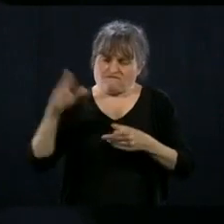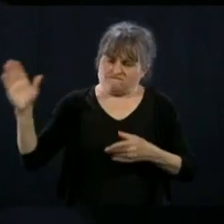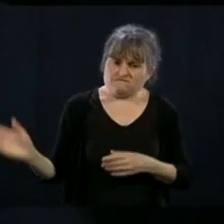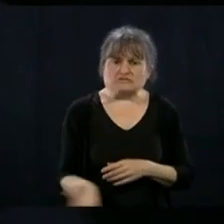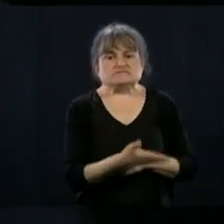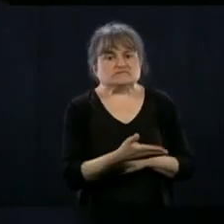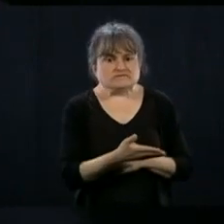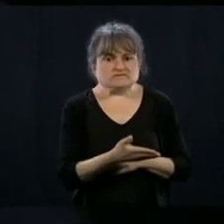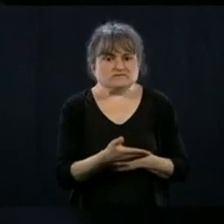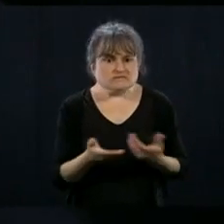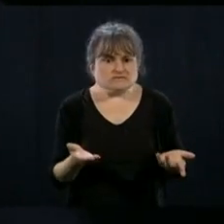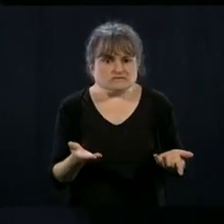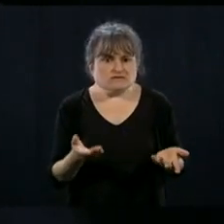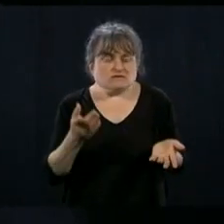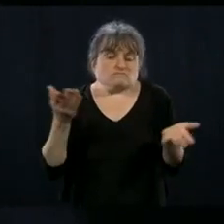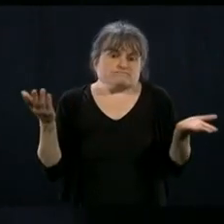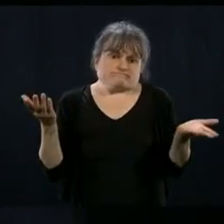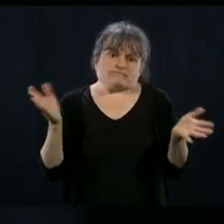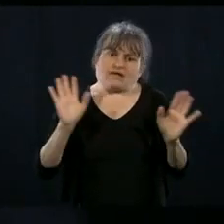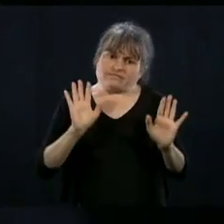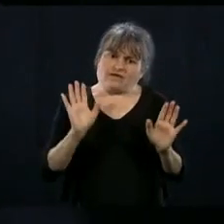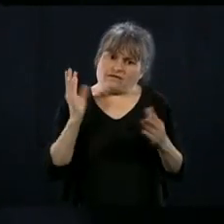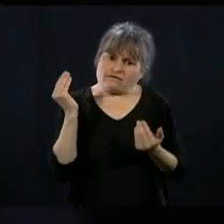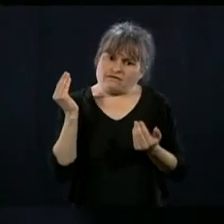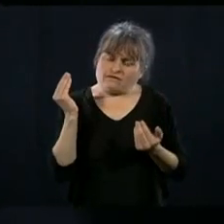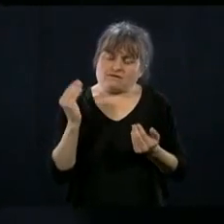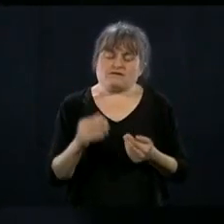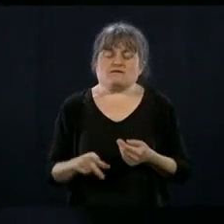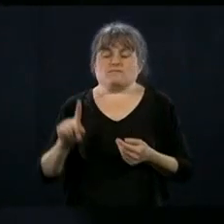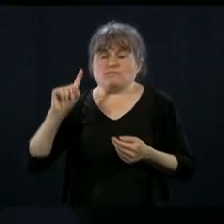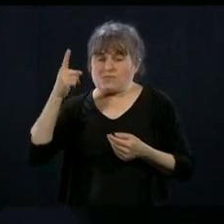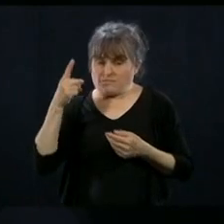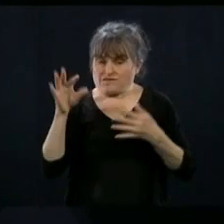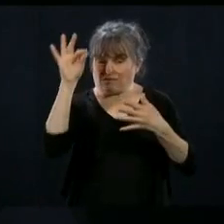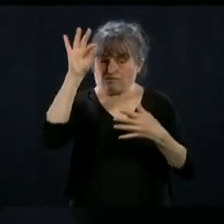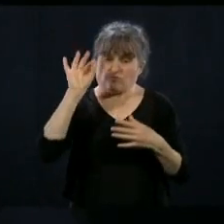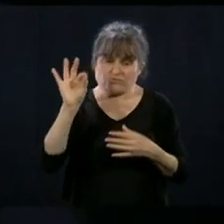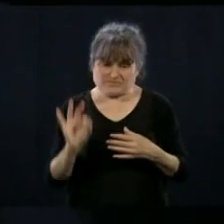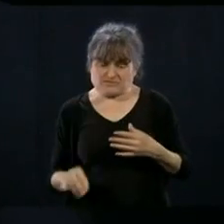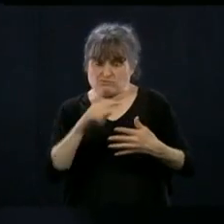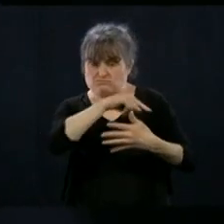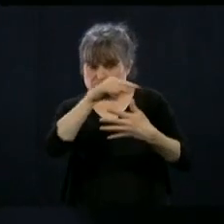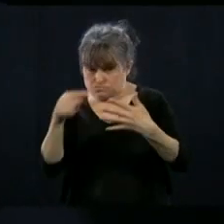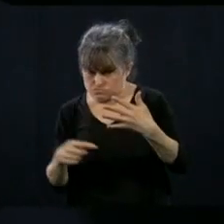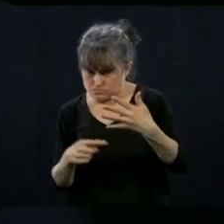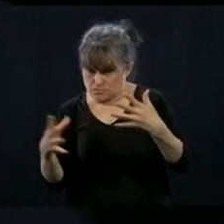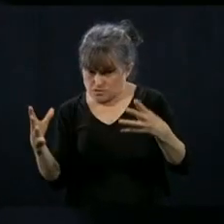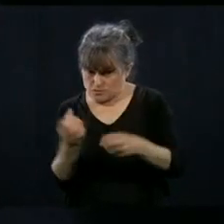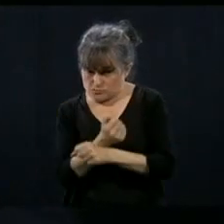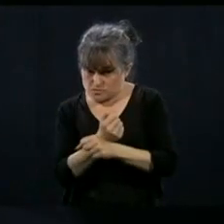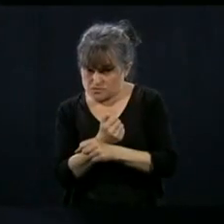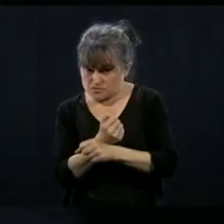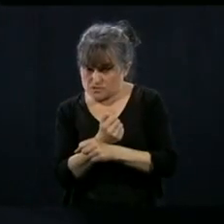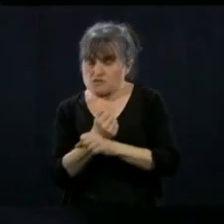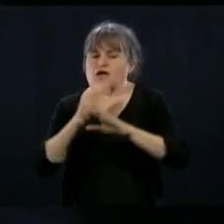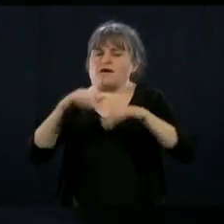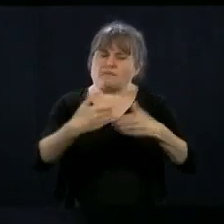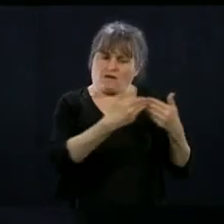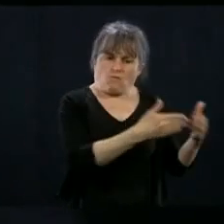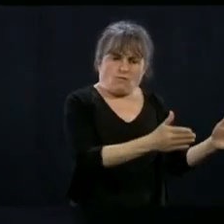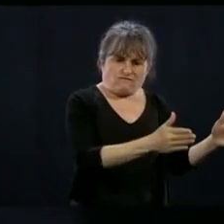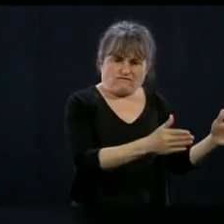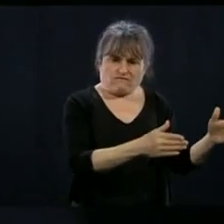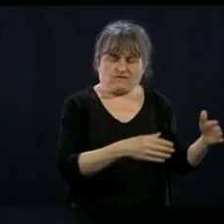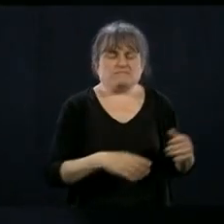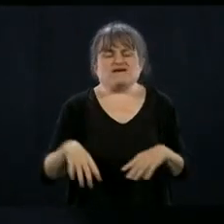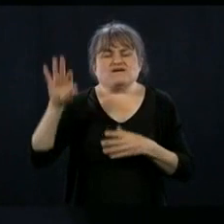we're going to give the go-ahead only if all the conditions are met before those dates. And